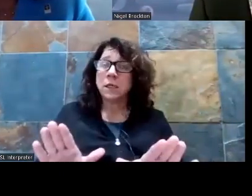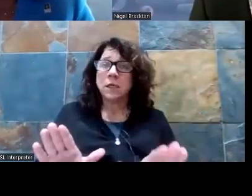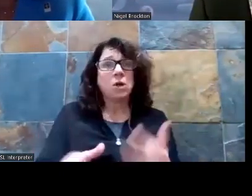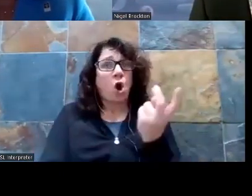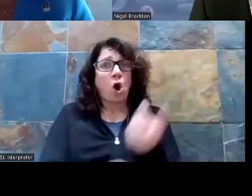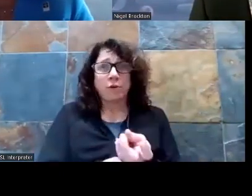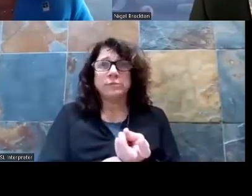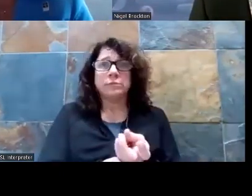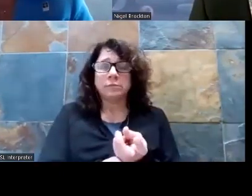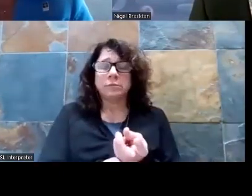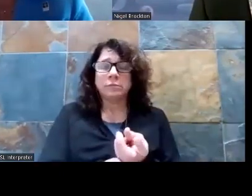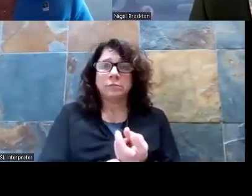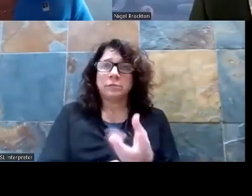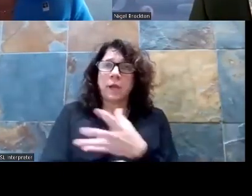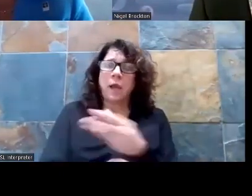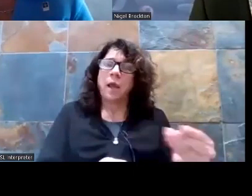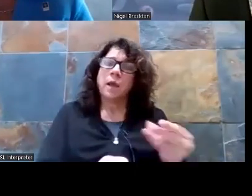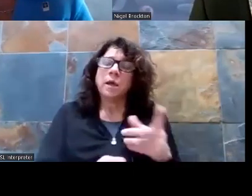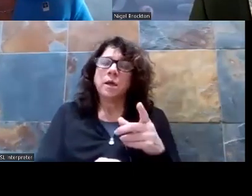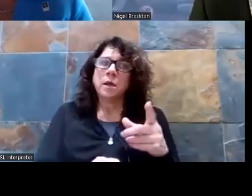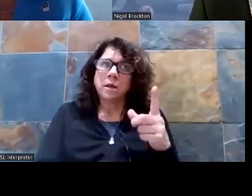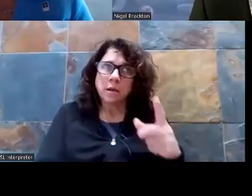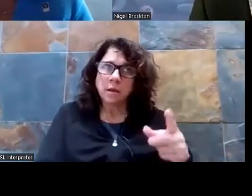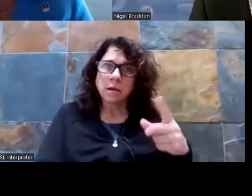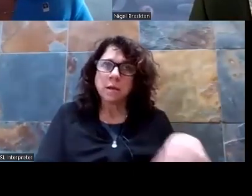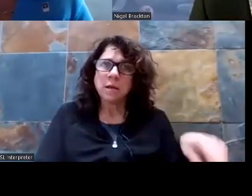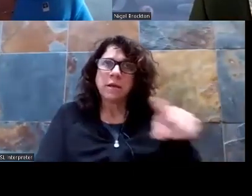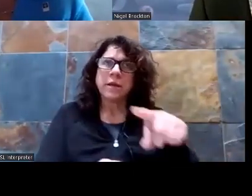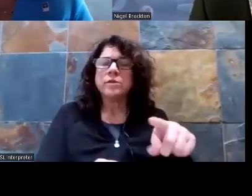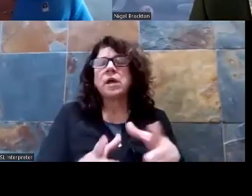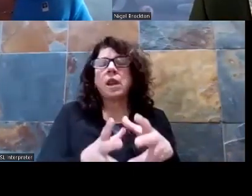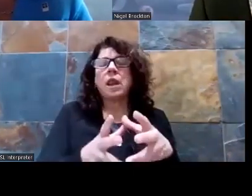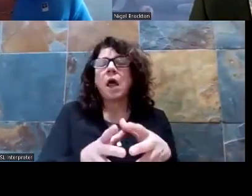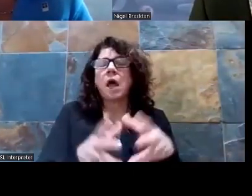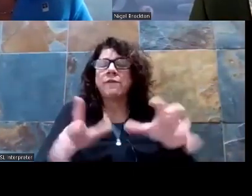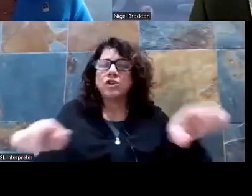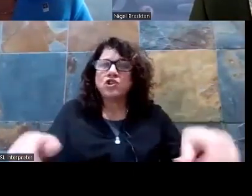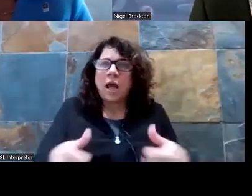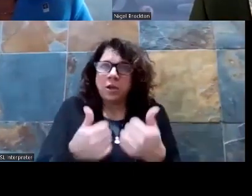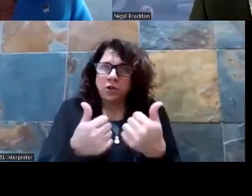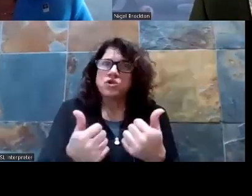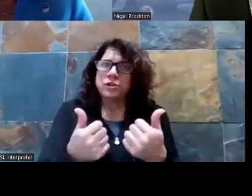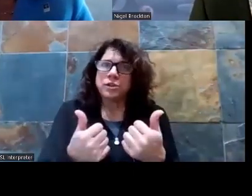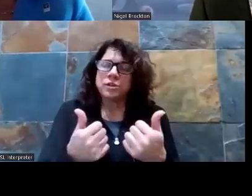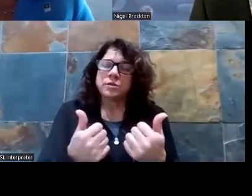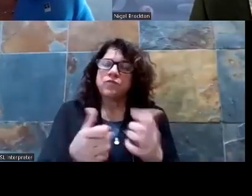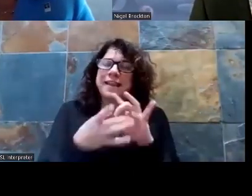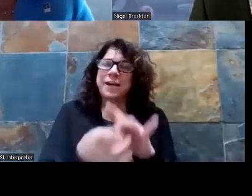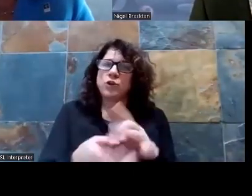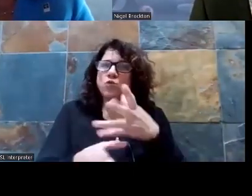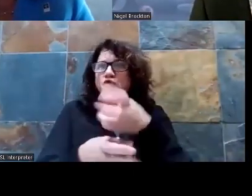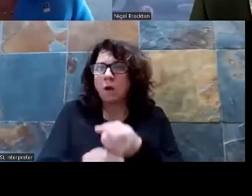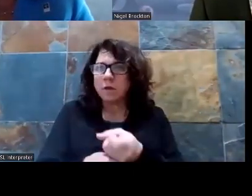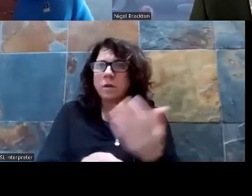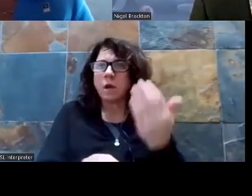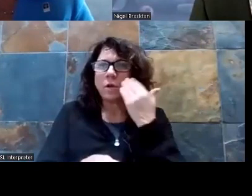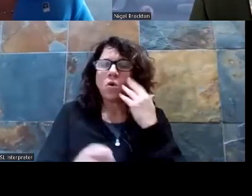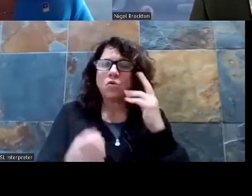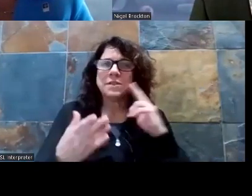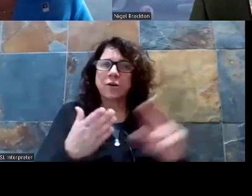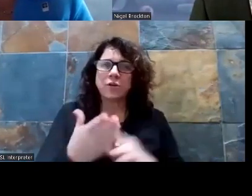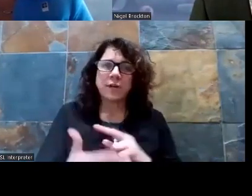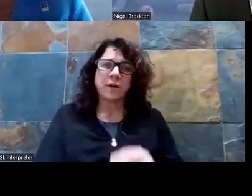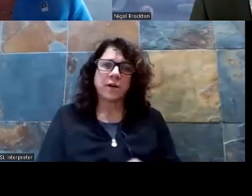hard. And there are a lot of challenges when it comes to trust. I know Secretary